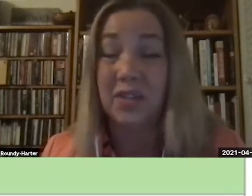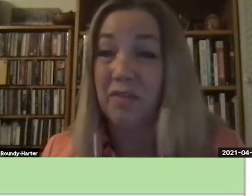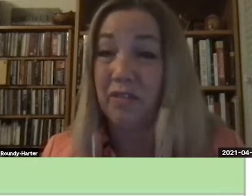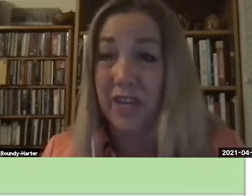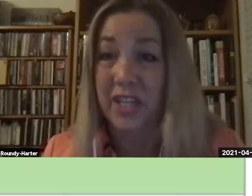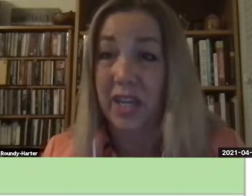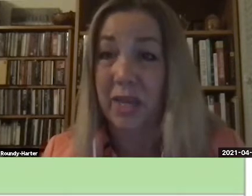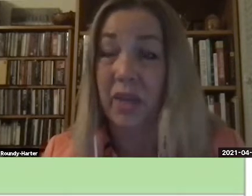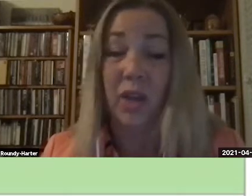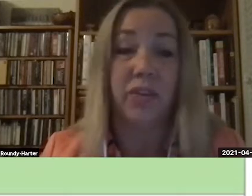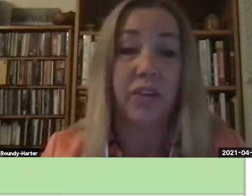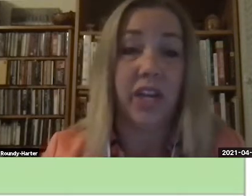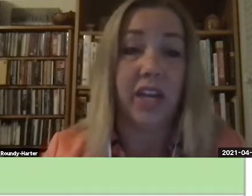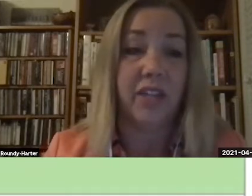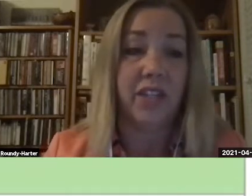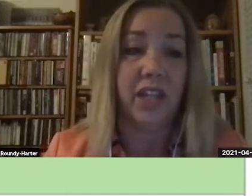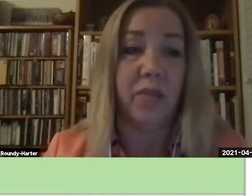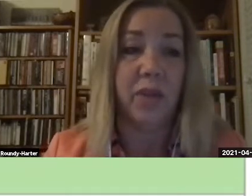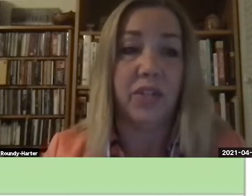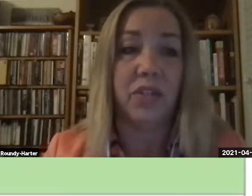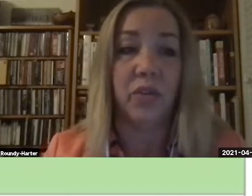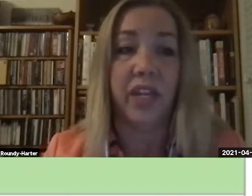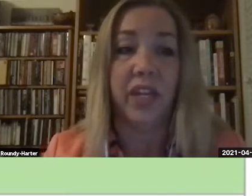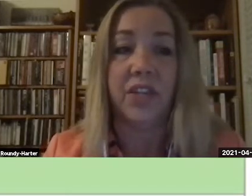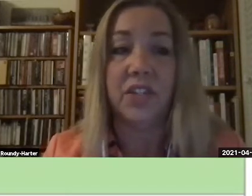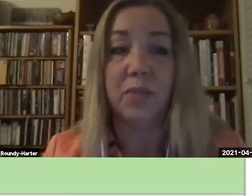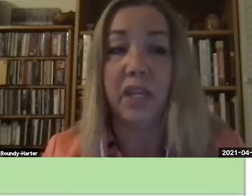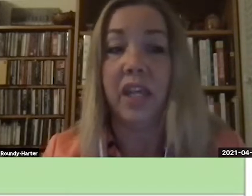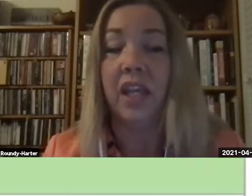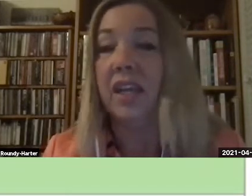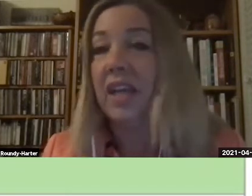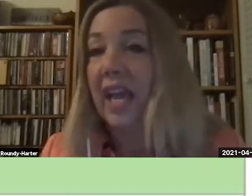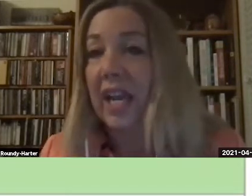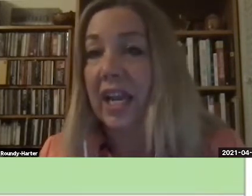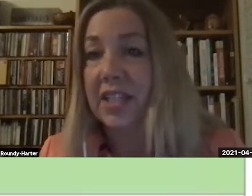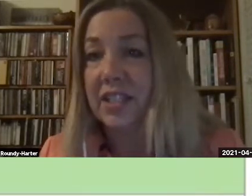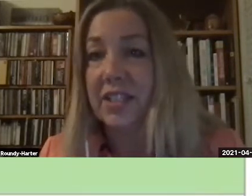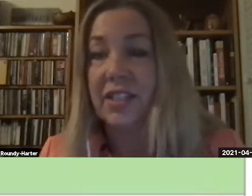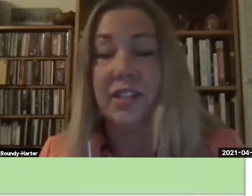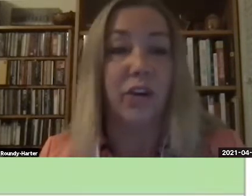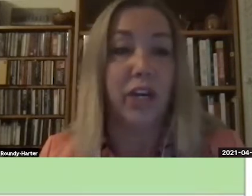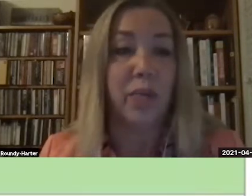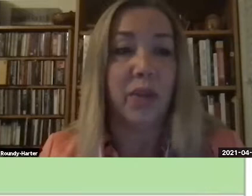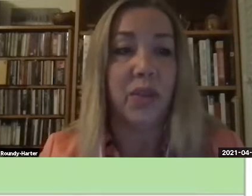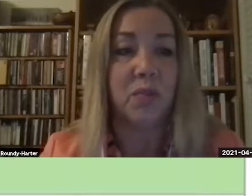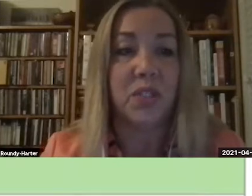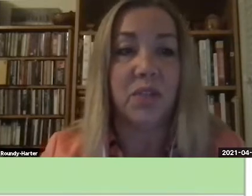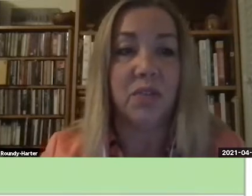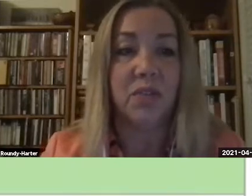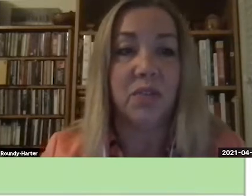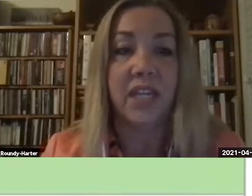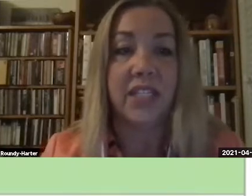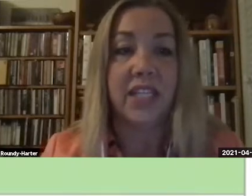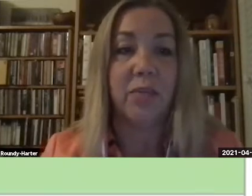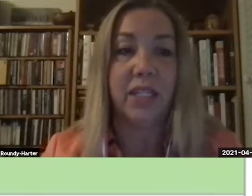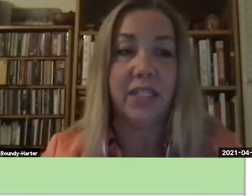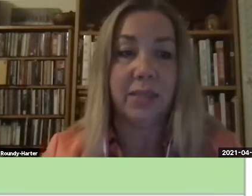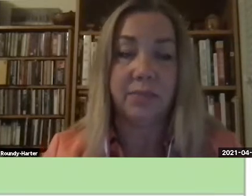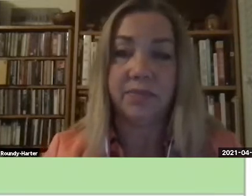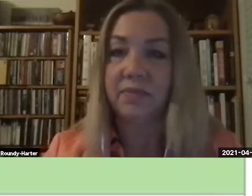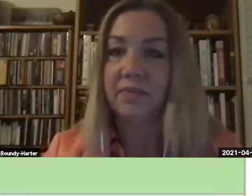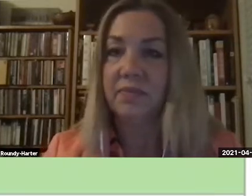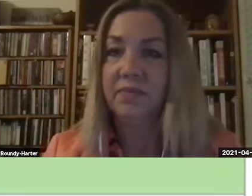then just some free time where they're not having to think about school. They can just be adolescents learning about themselves. Next slide,